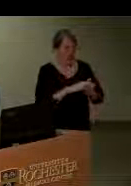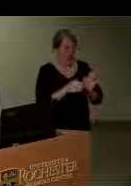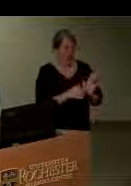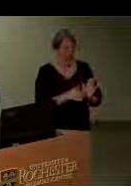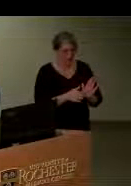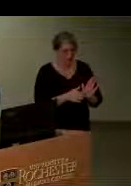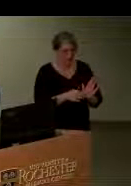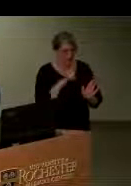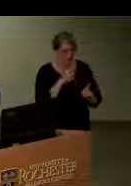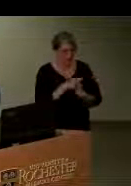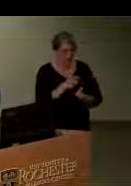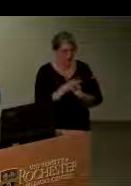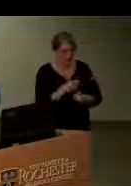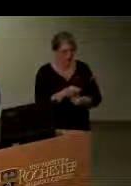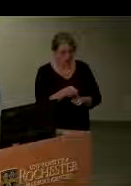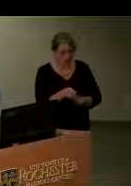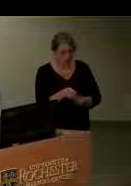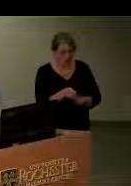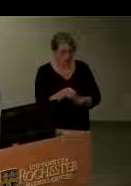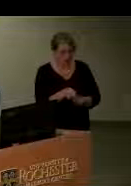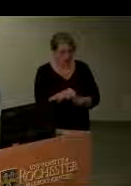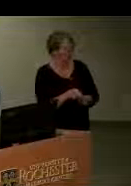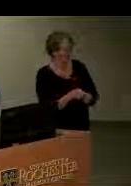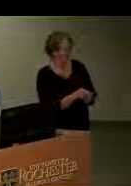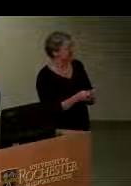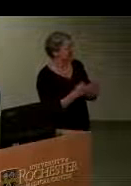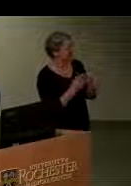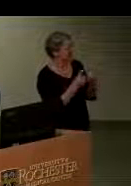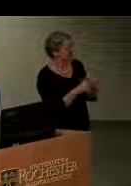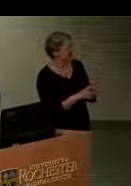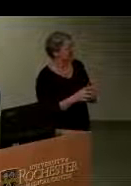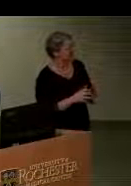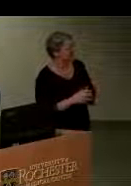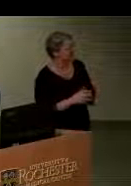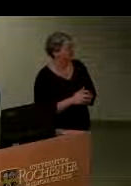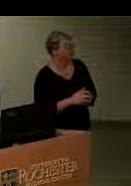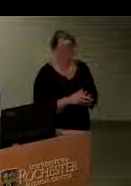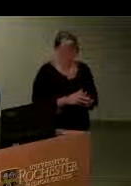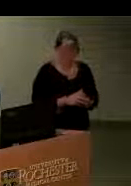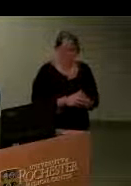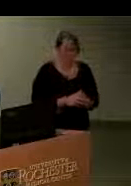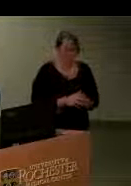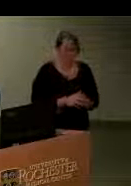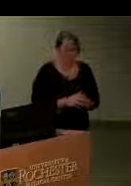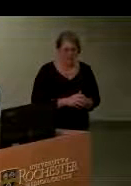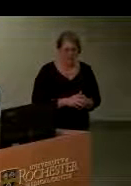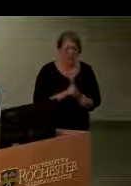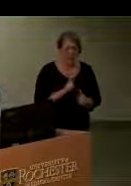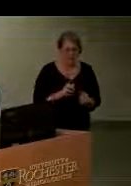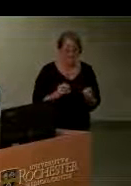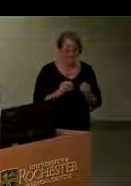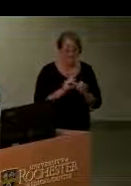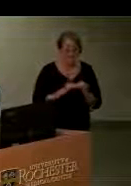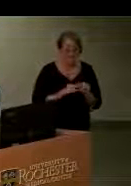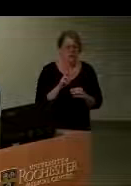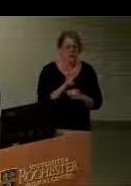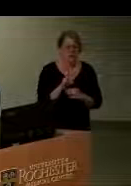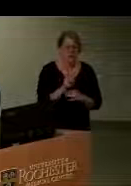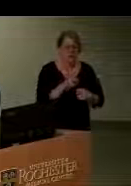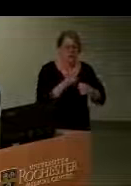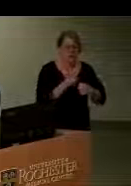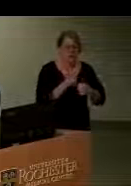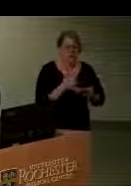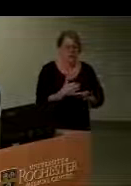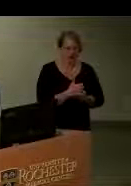You are kidding, right? He goes, well, how much do you need? I said, well, I need more than the US Army